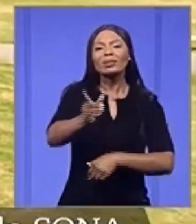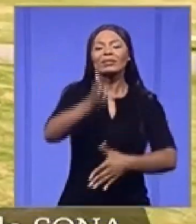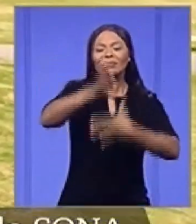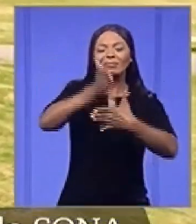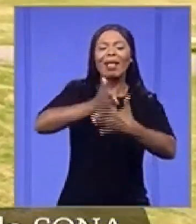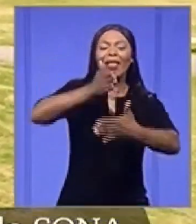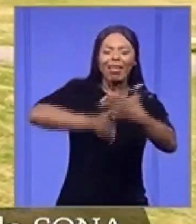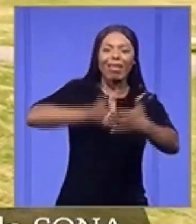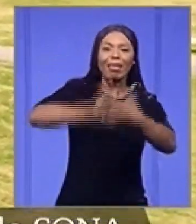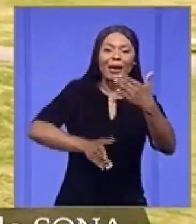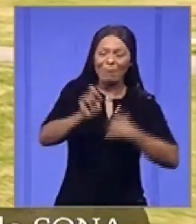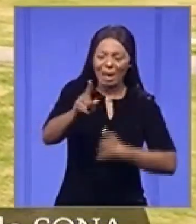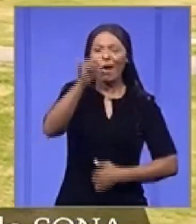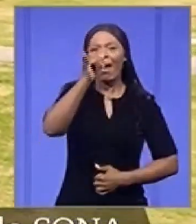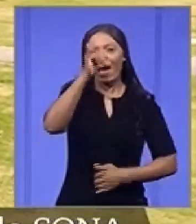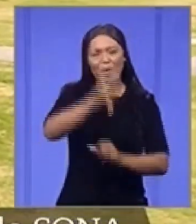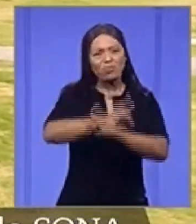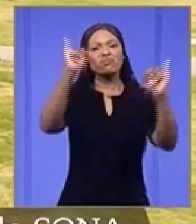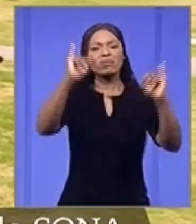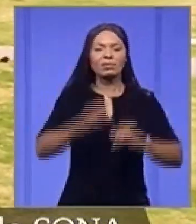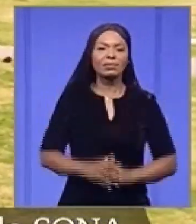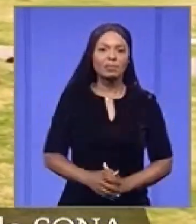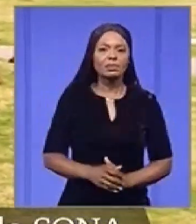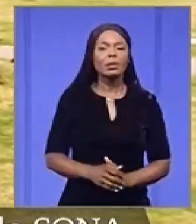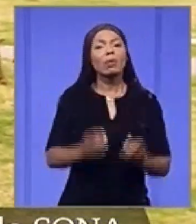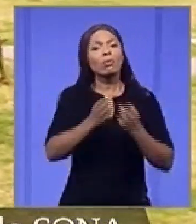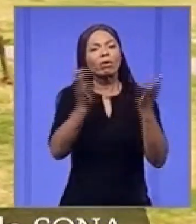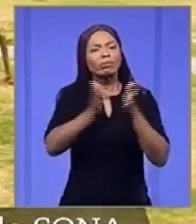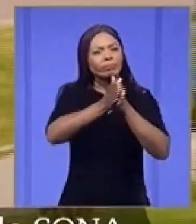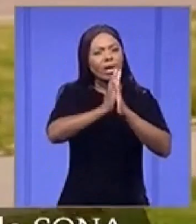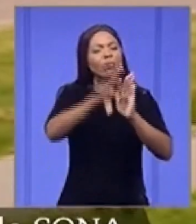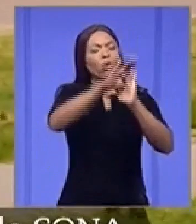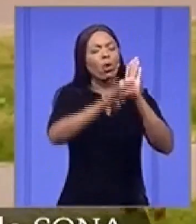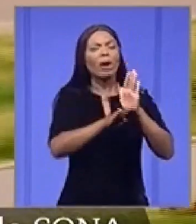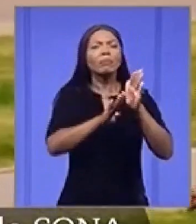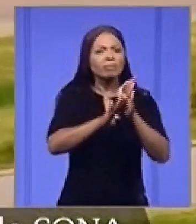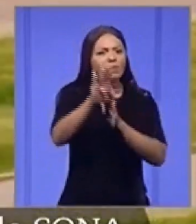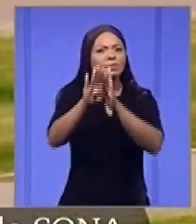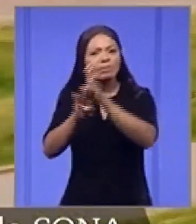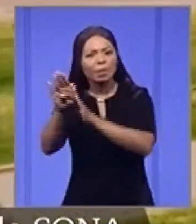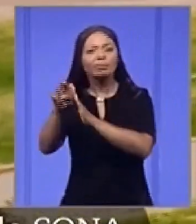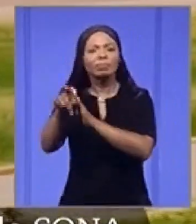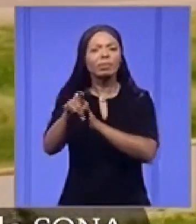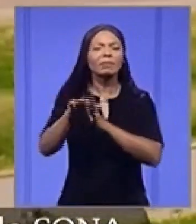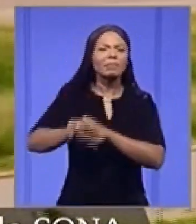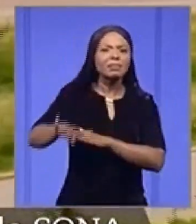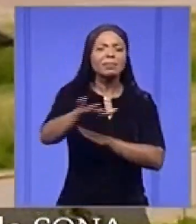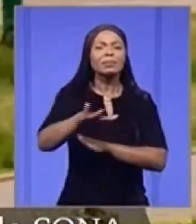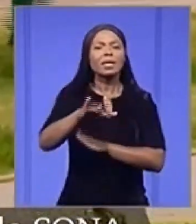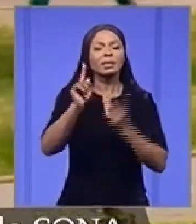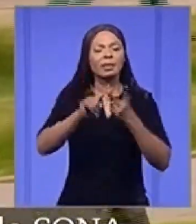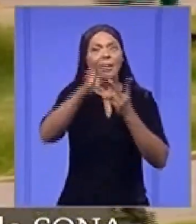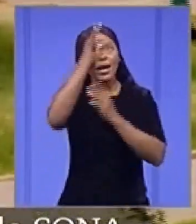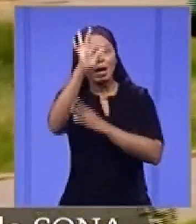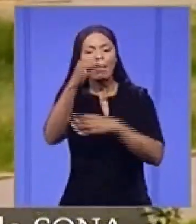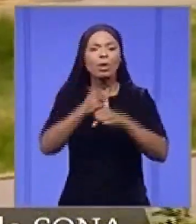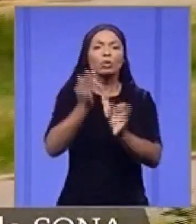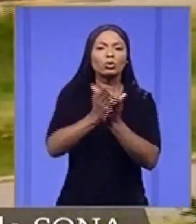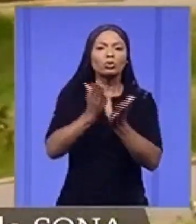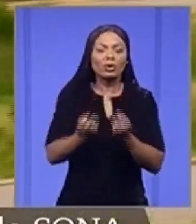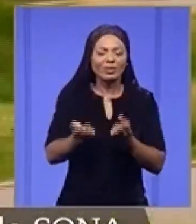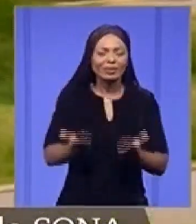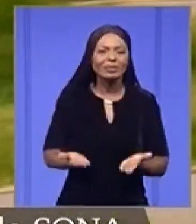in crime, my sister. Ba le bantsi ba ikuela gore go nne le maano a botoka a tla netefatsang fa melao ya puso e diragadiwa